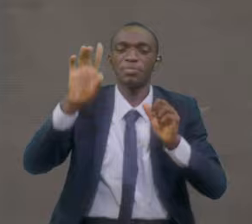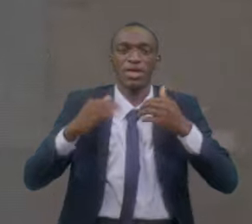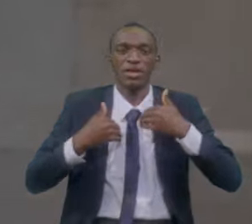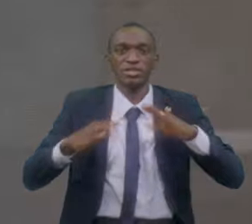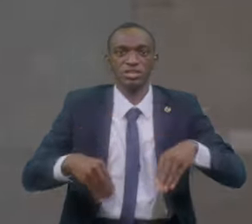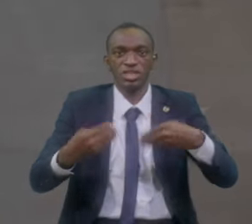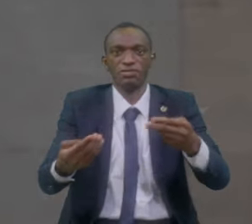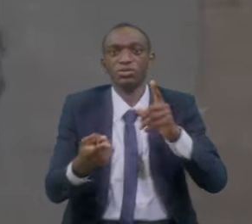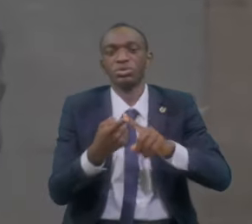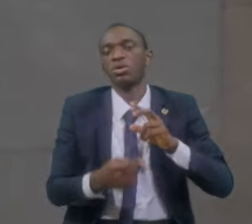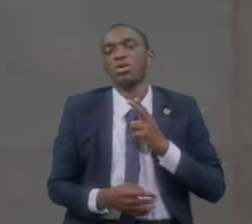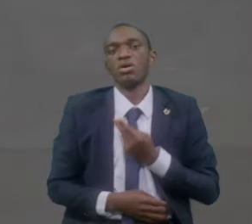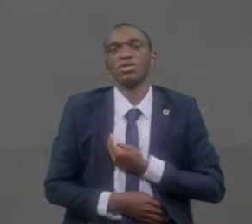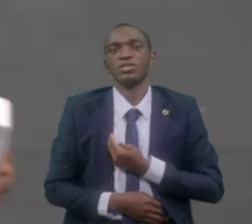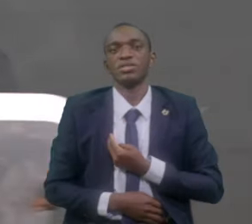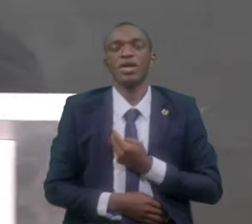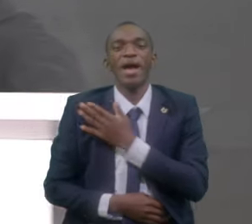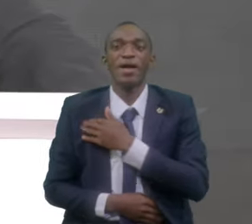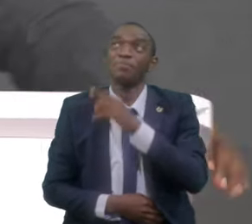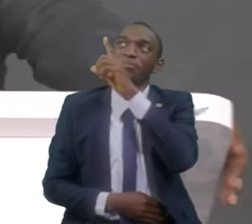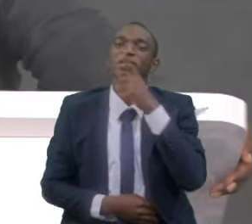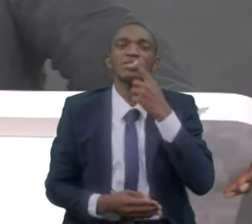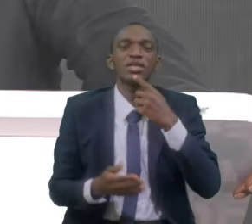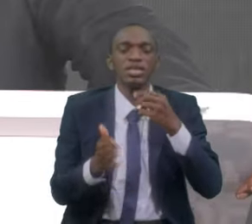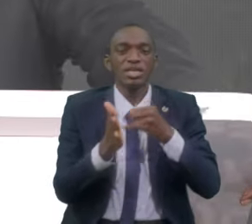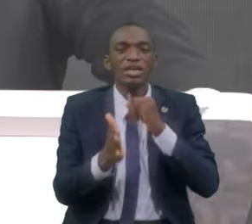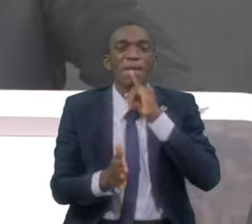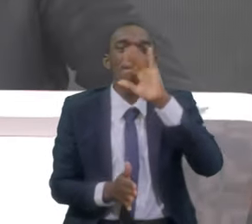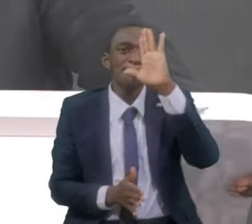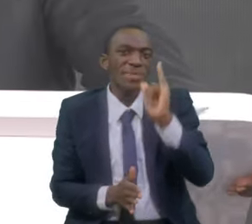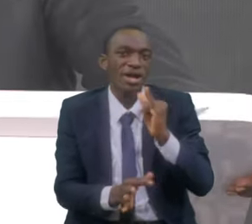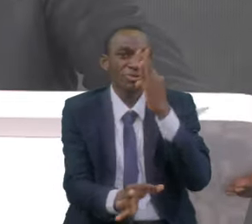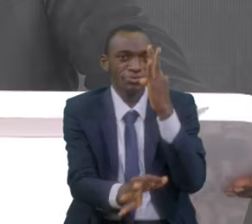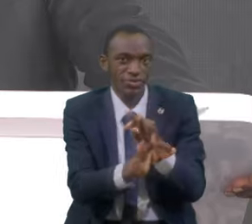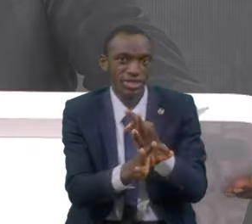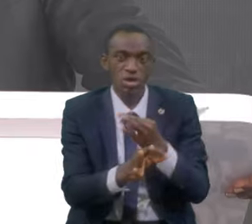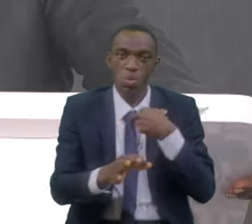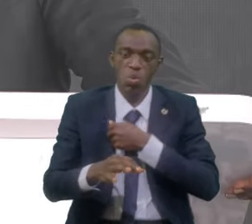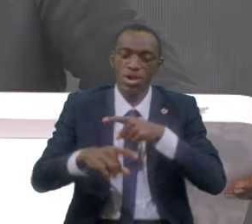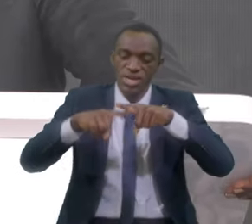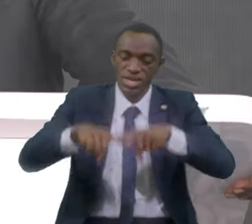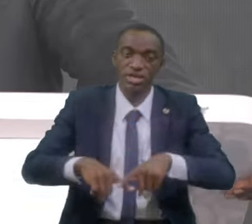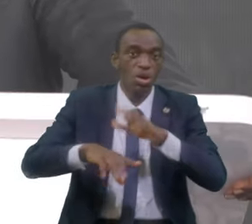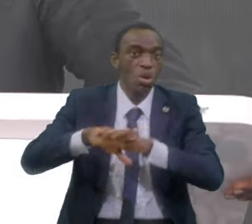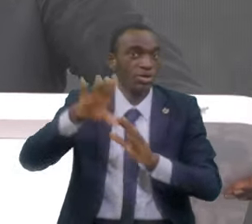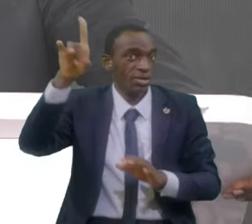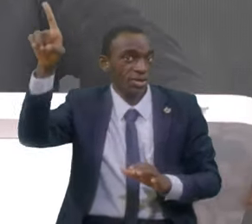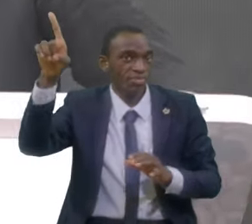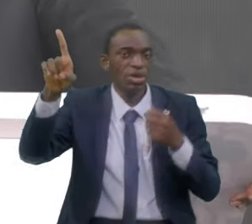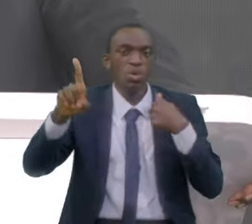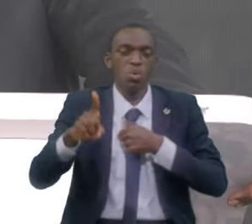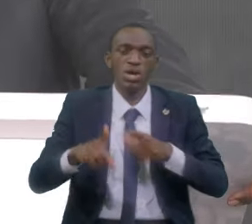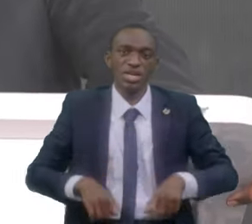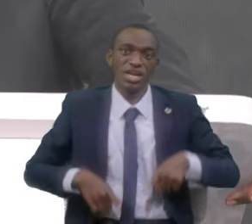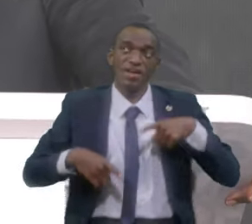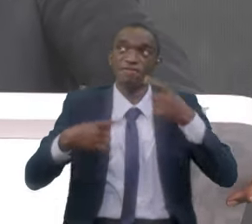unto us. And it says this by faith, that the leaning on him, that the living for him,